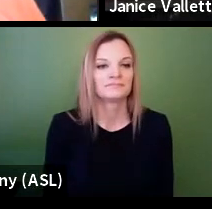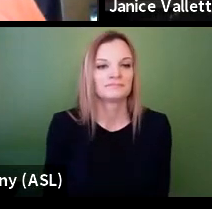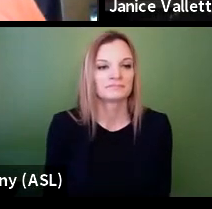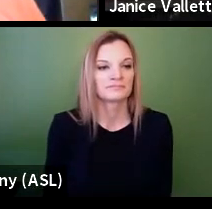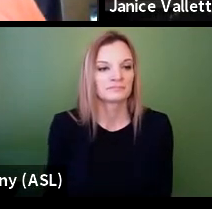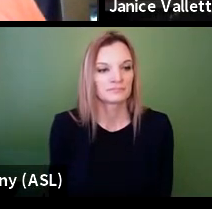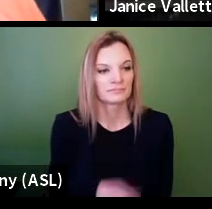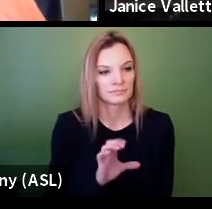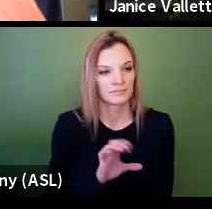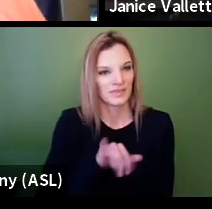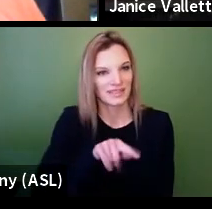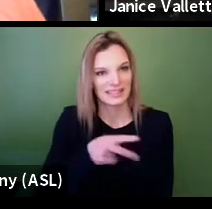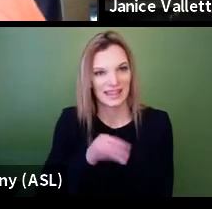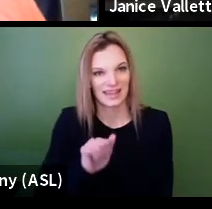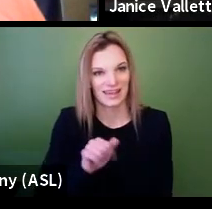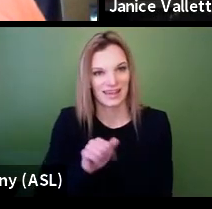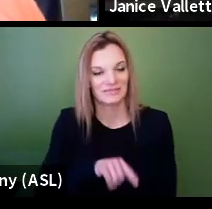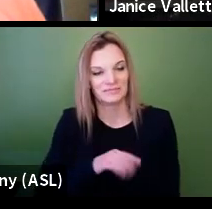Cynthia?